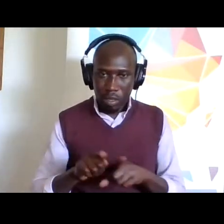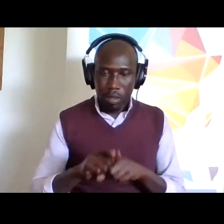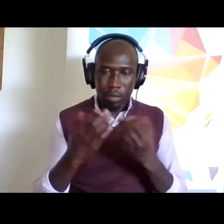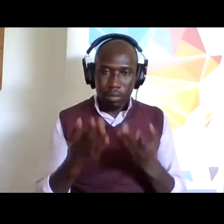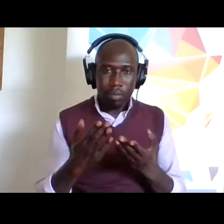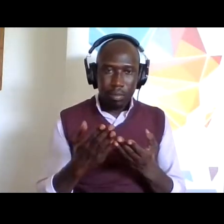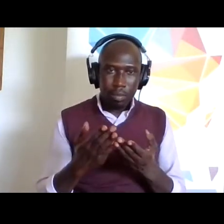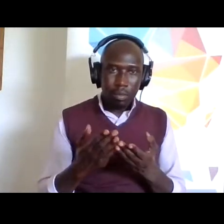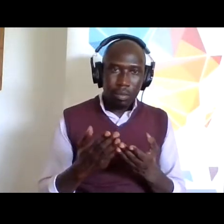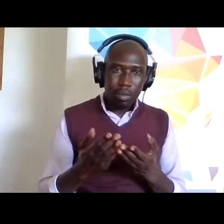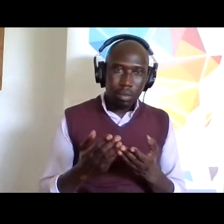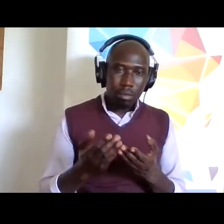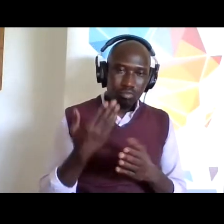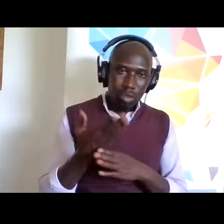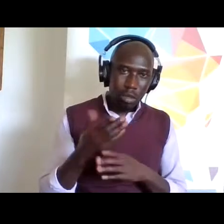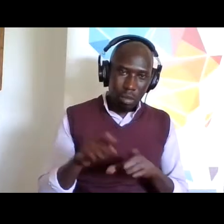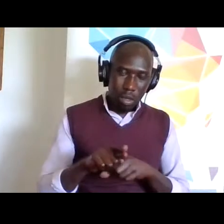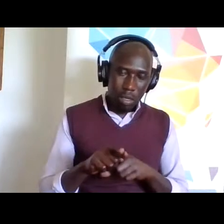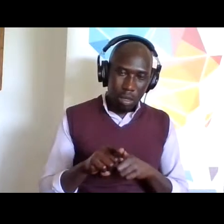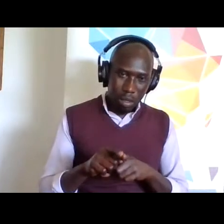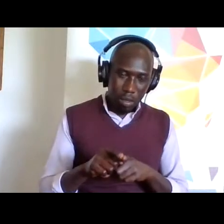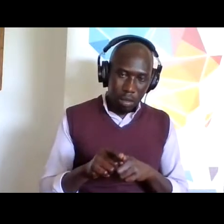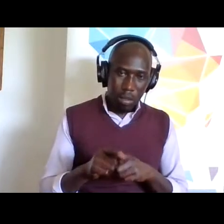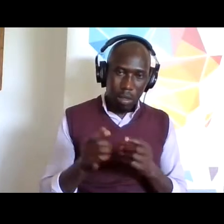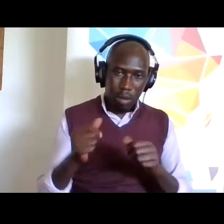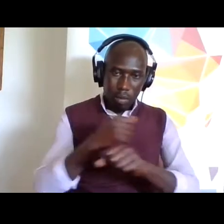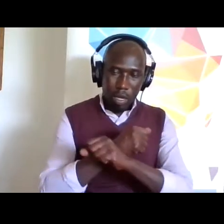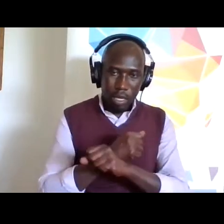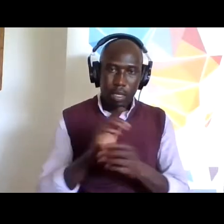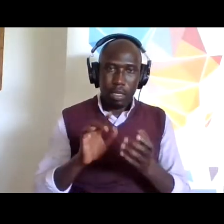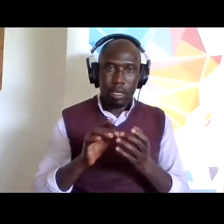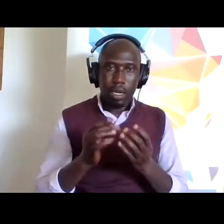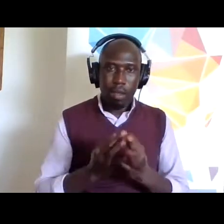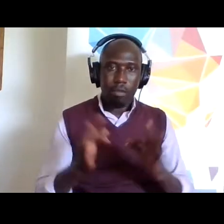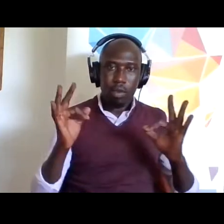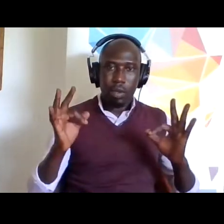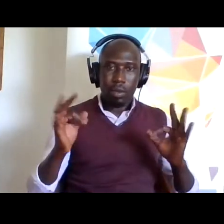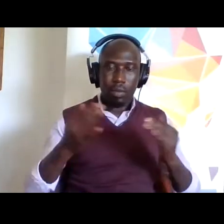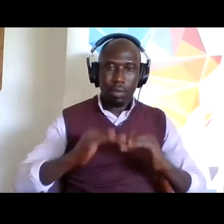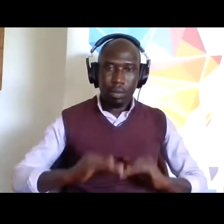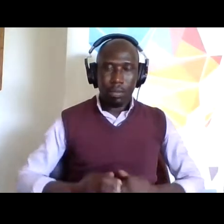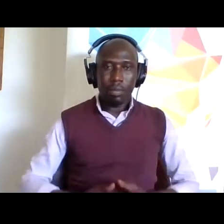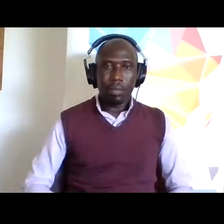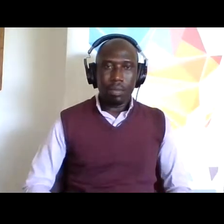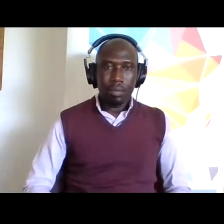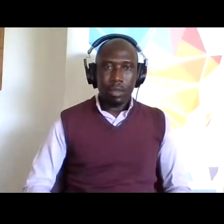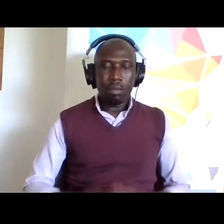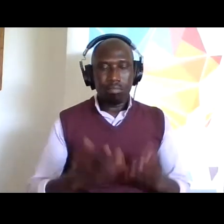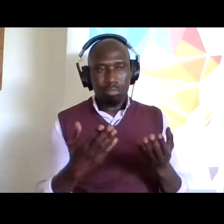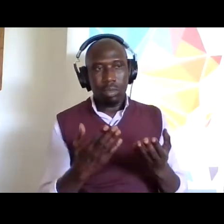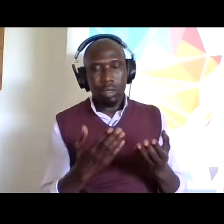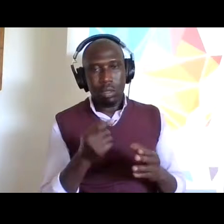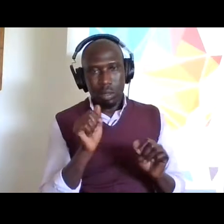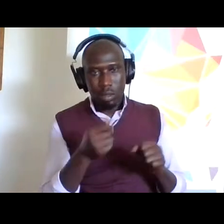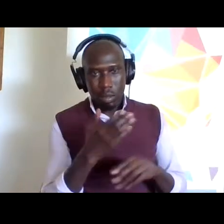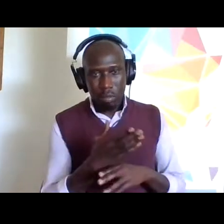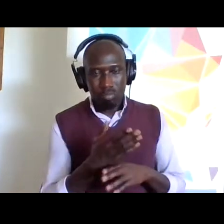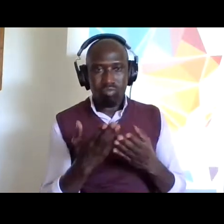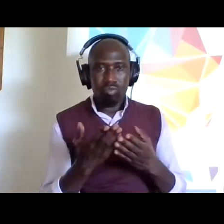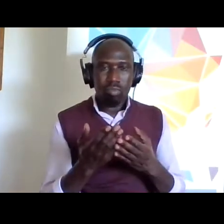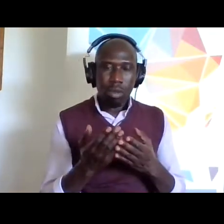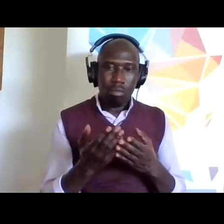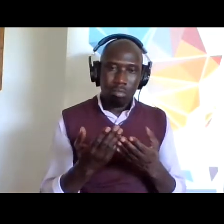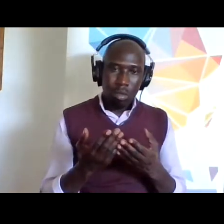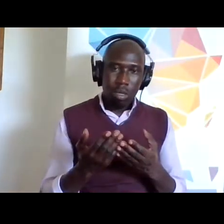of an open internet and, protecting internet freedom. And I'll drop, so dropping the link to the